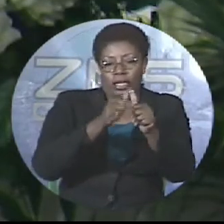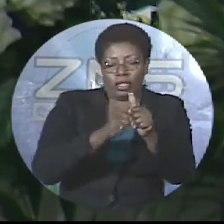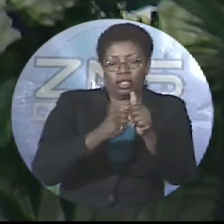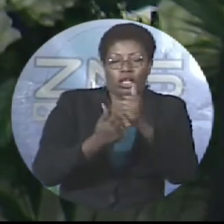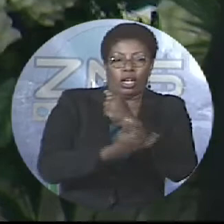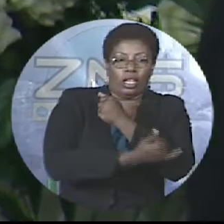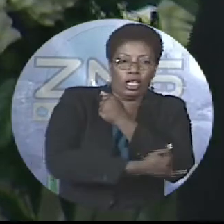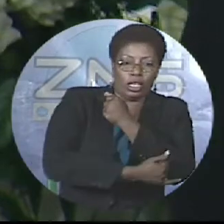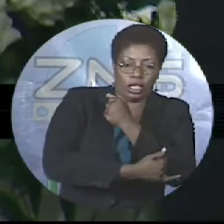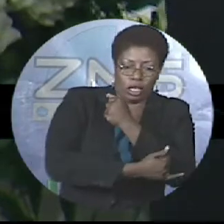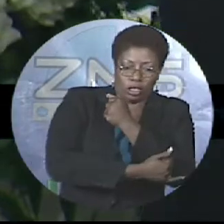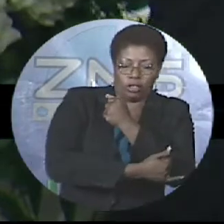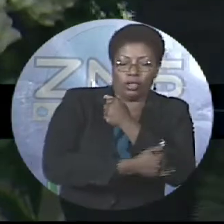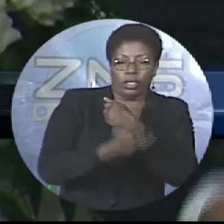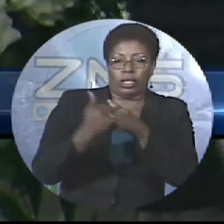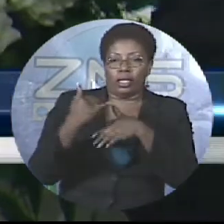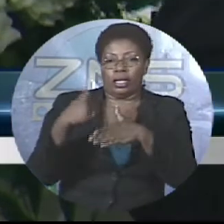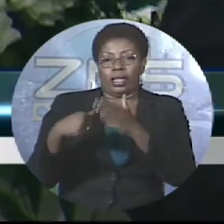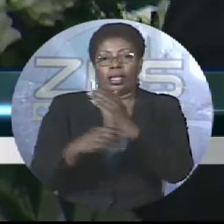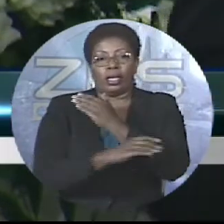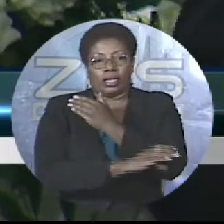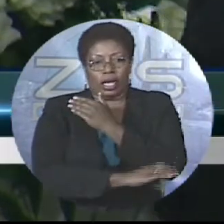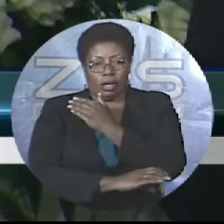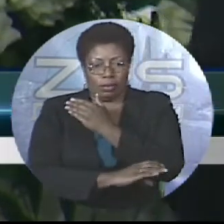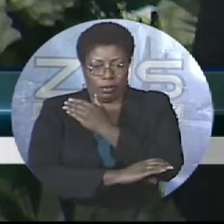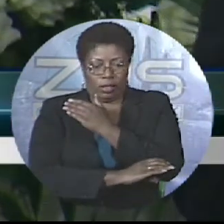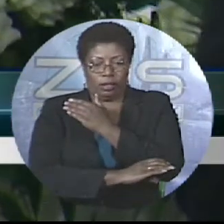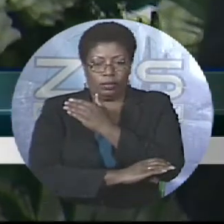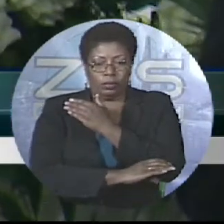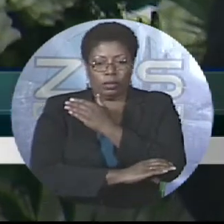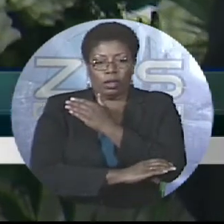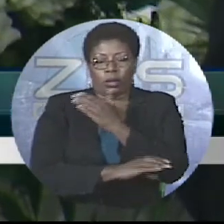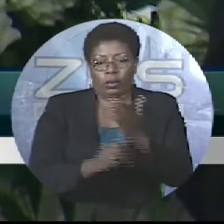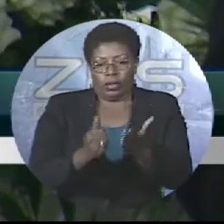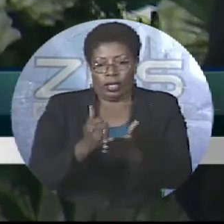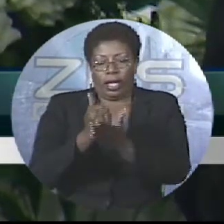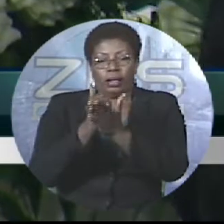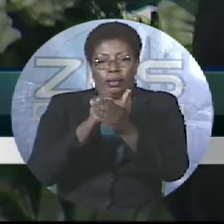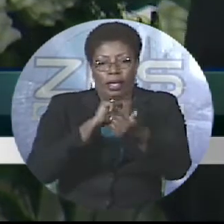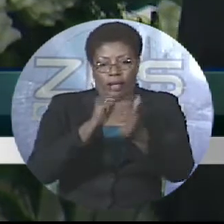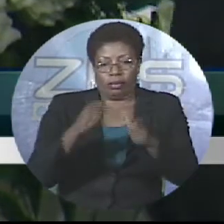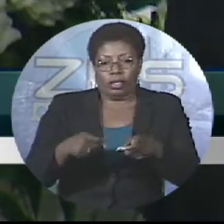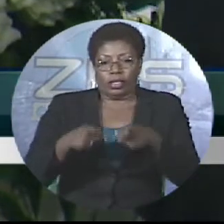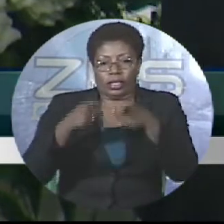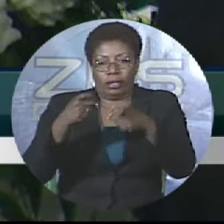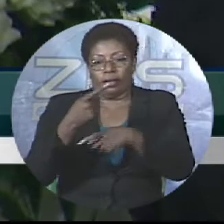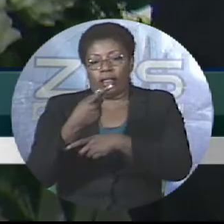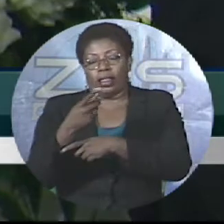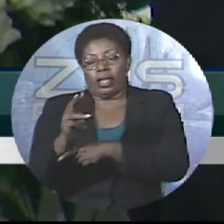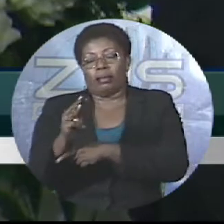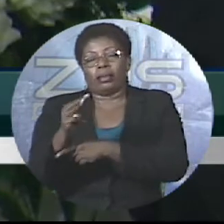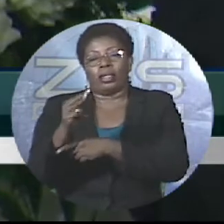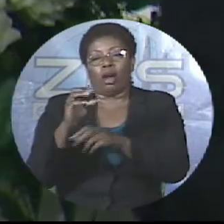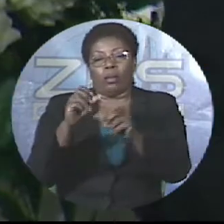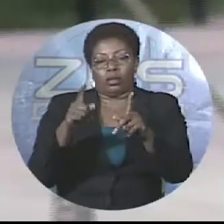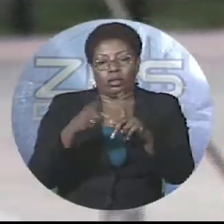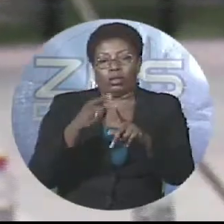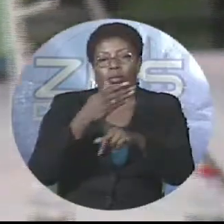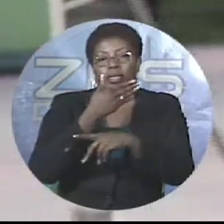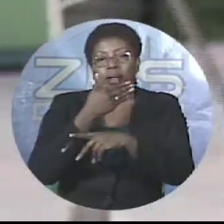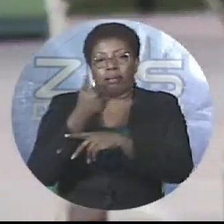countries in the Caribbean would nurture their athletes and give them the opportunity to be the best they